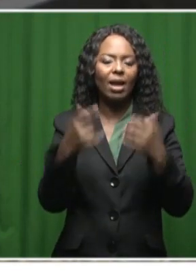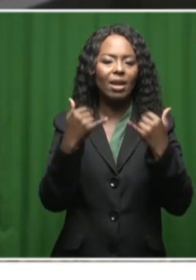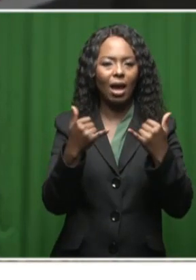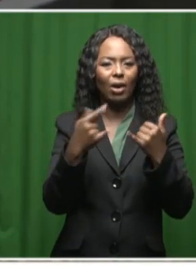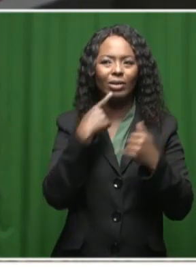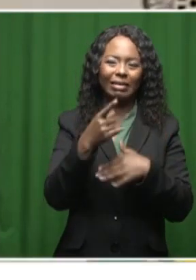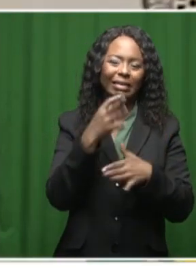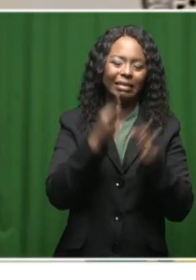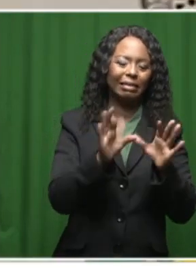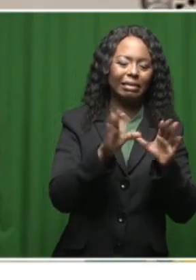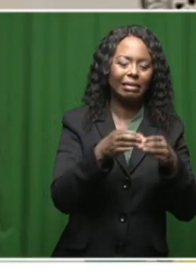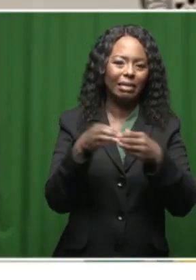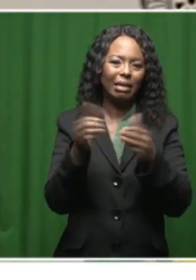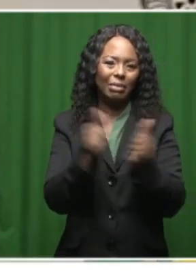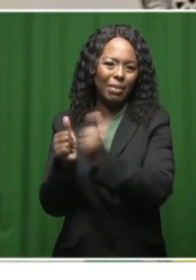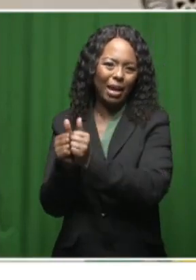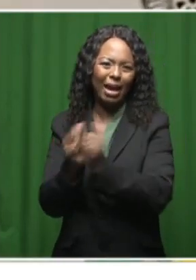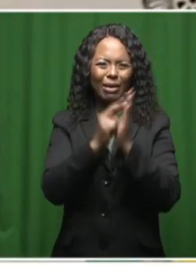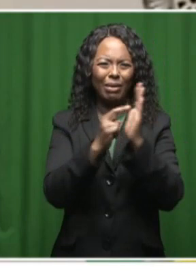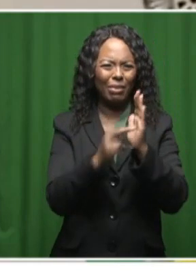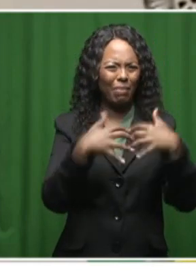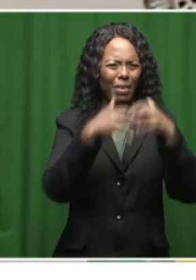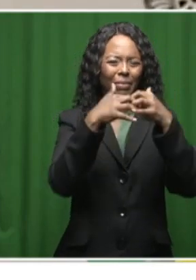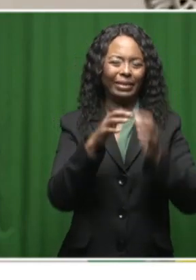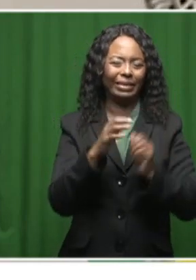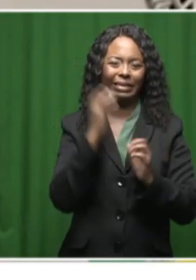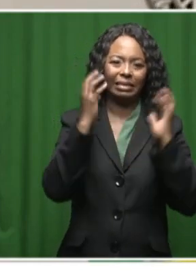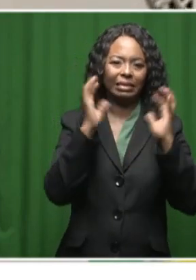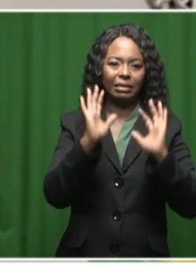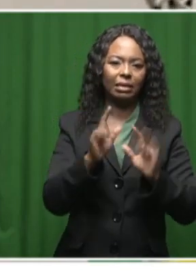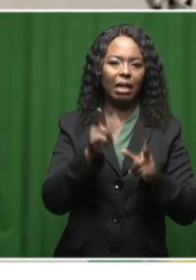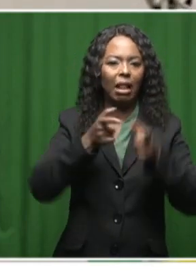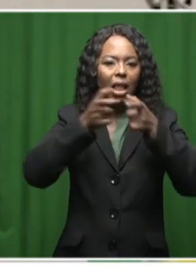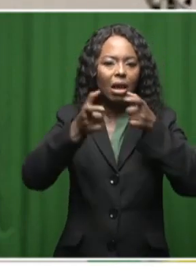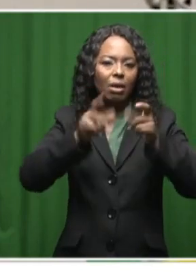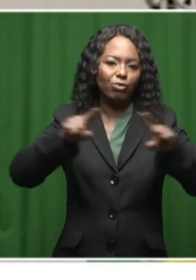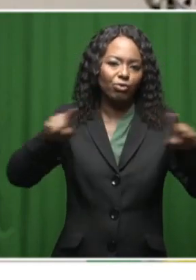being regulated. We have never worked with the right wing